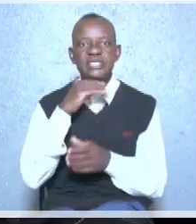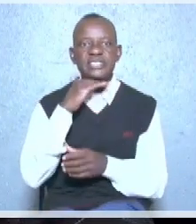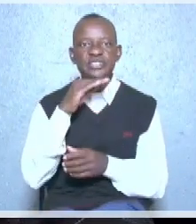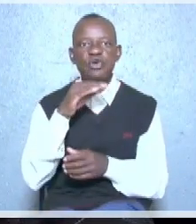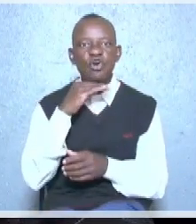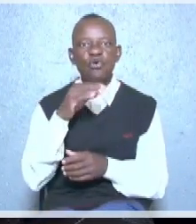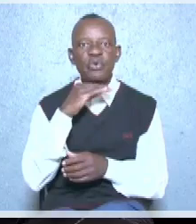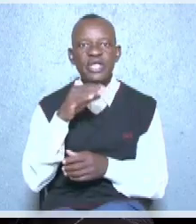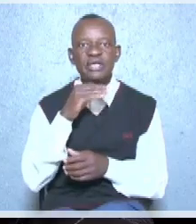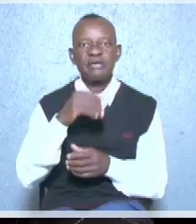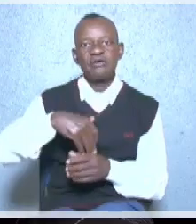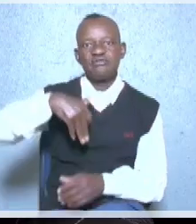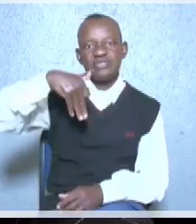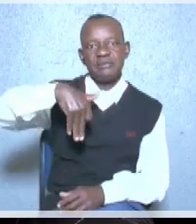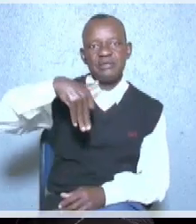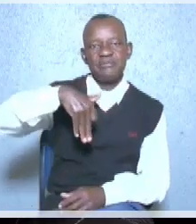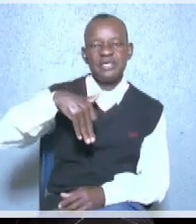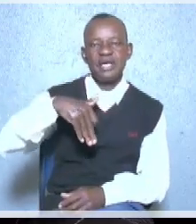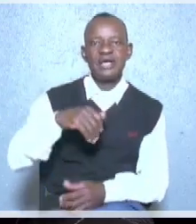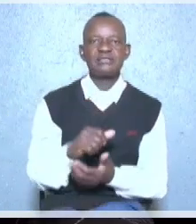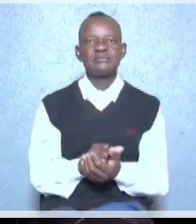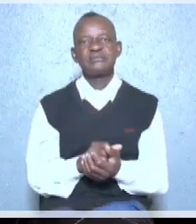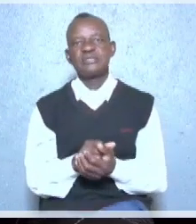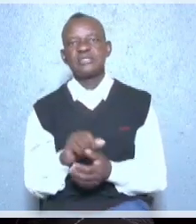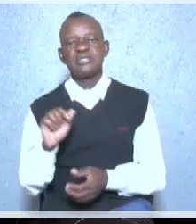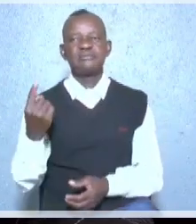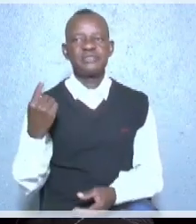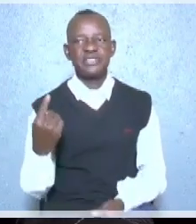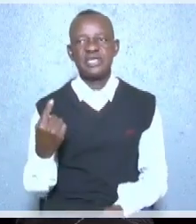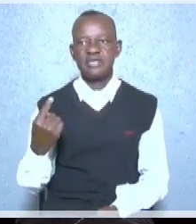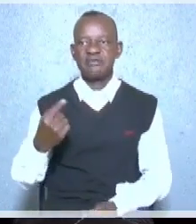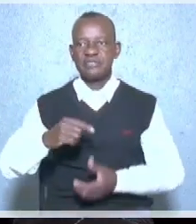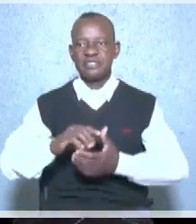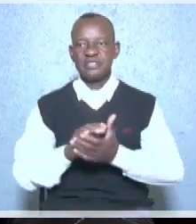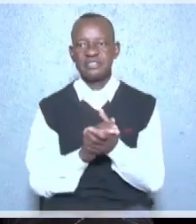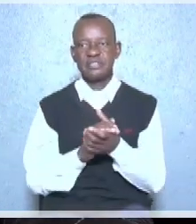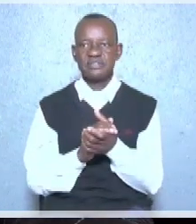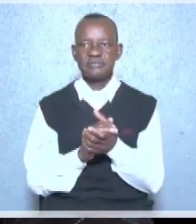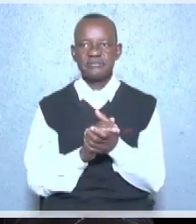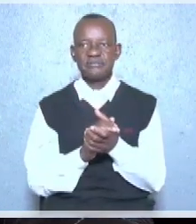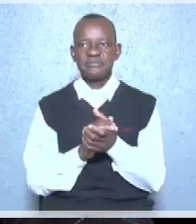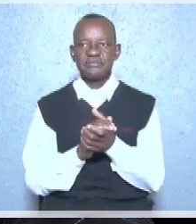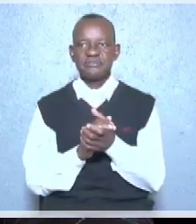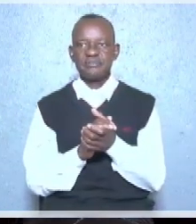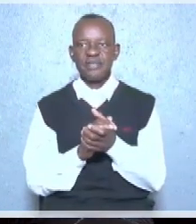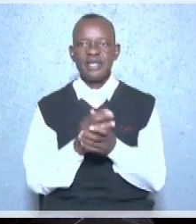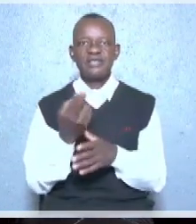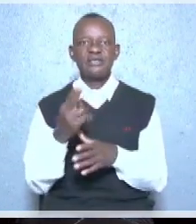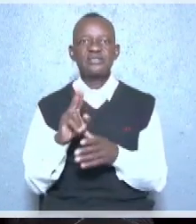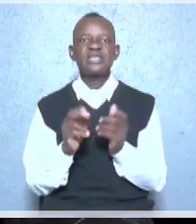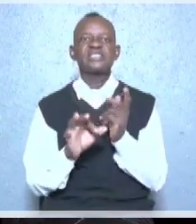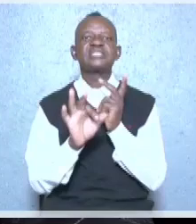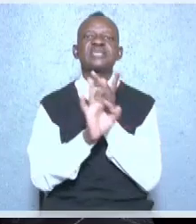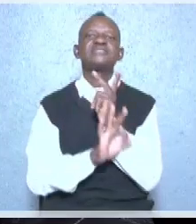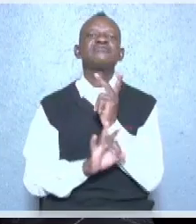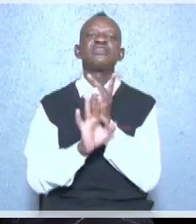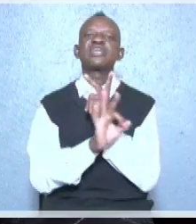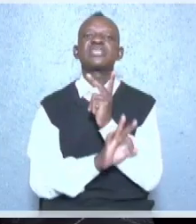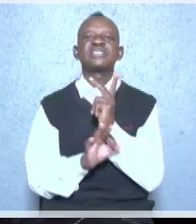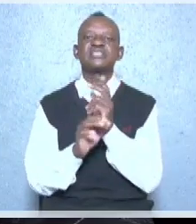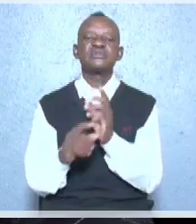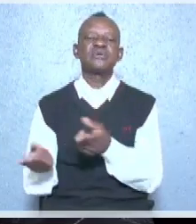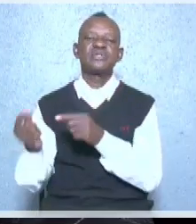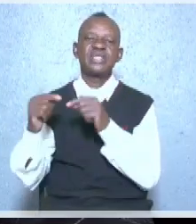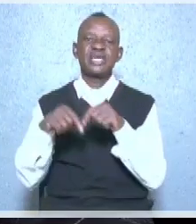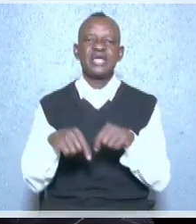field, but not to come and supervise Vickson, for example. How do you come and tell